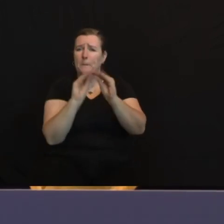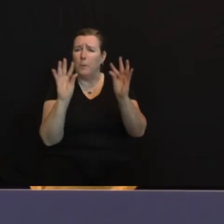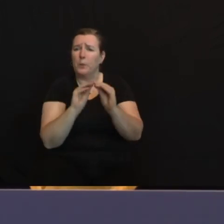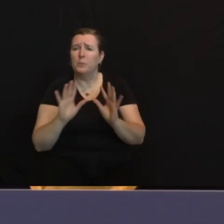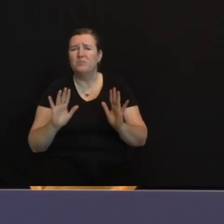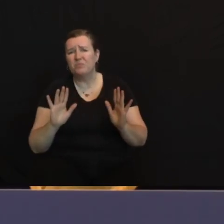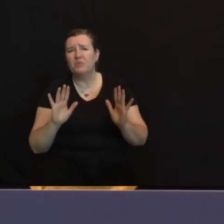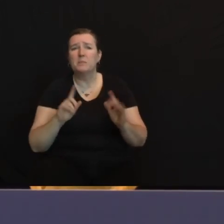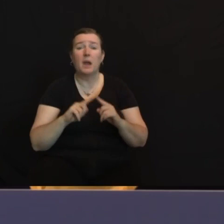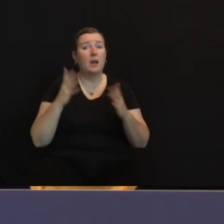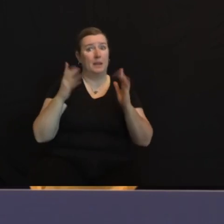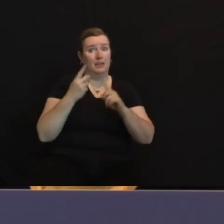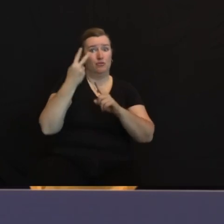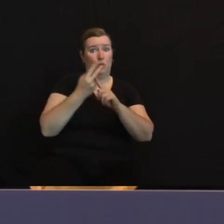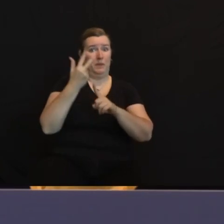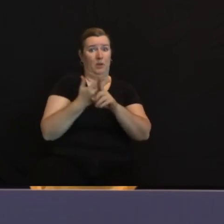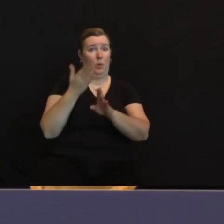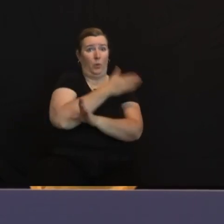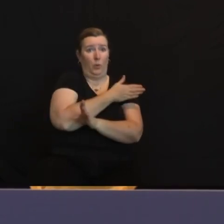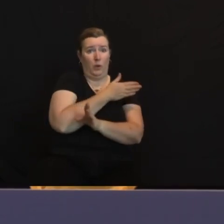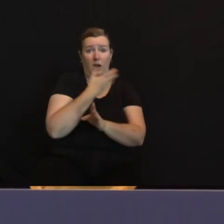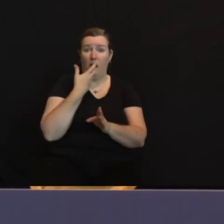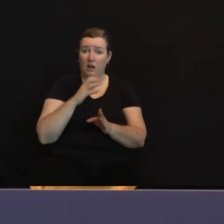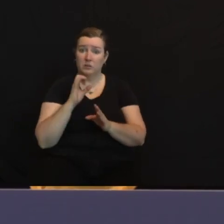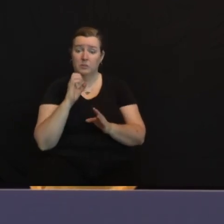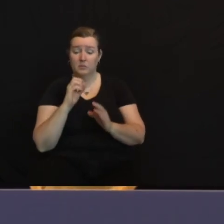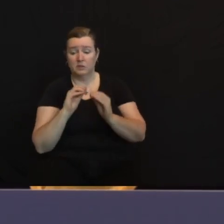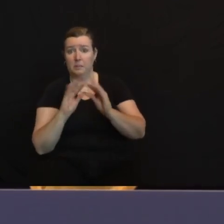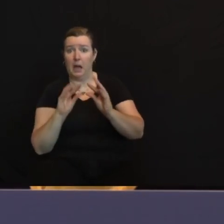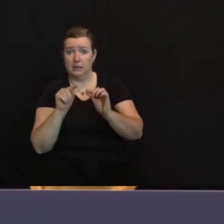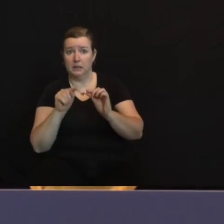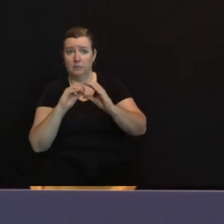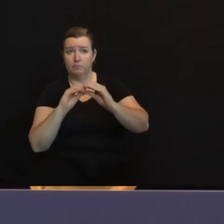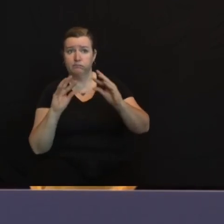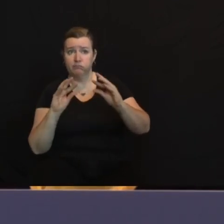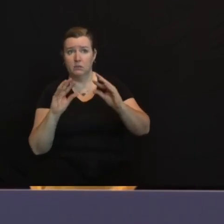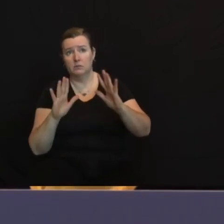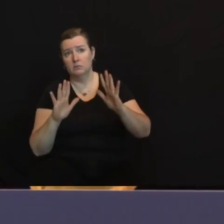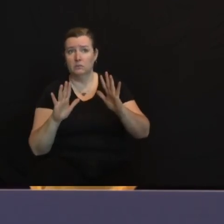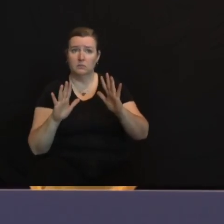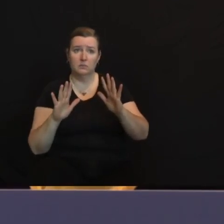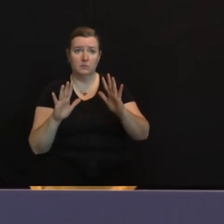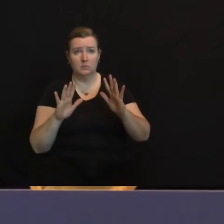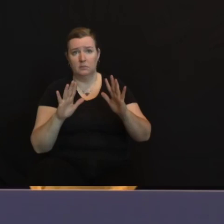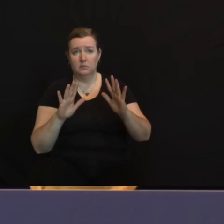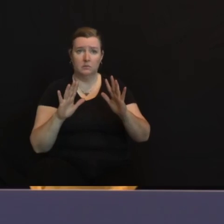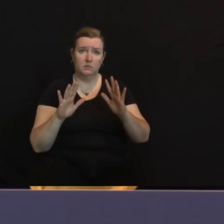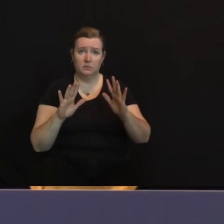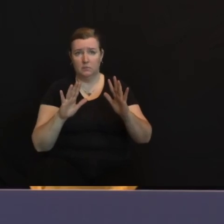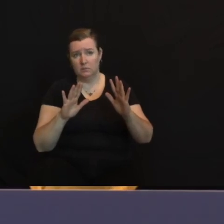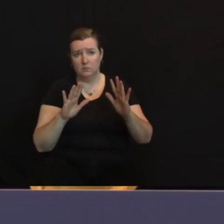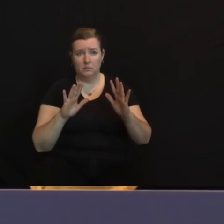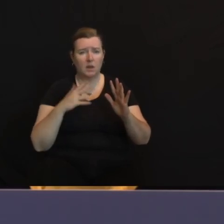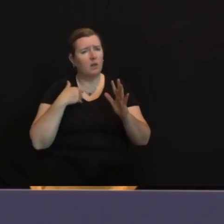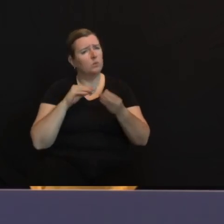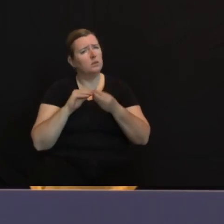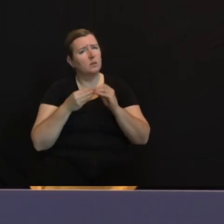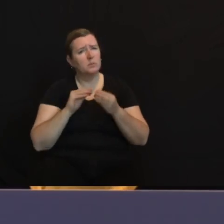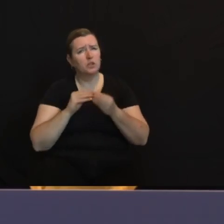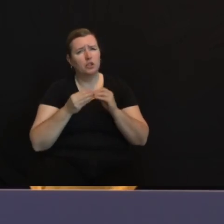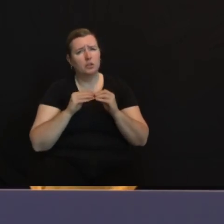as a percentage of where we're seeing cases has gone down. There's no question about that. This is in